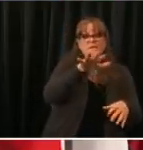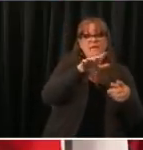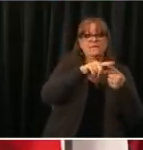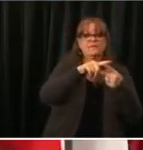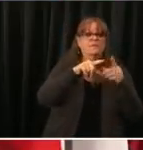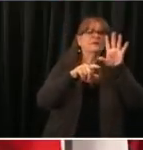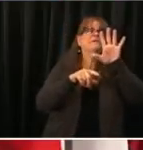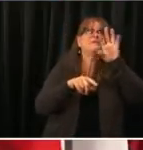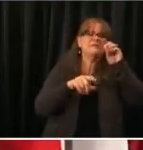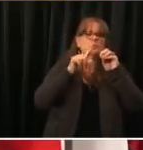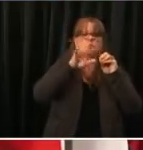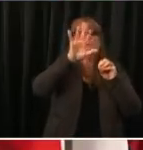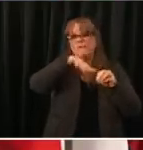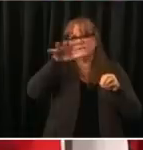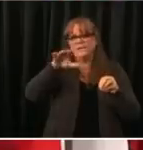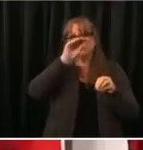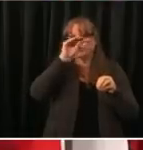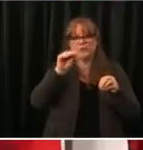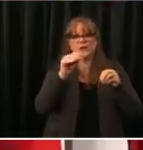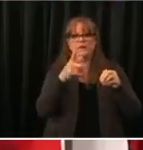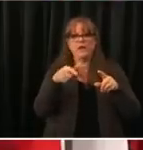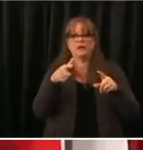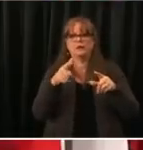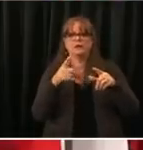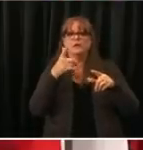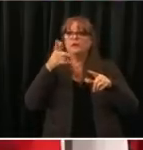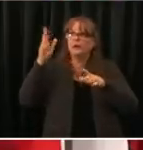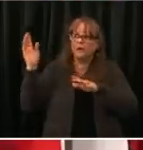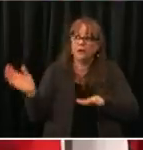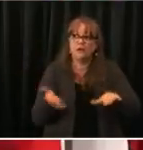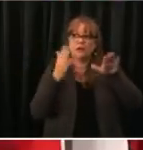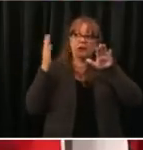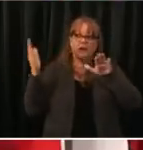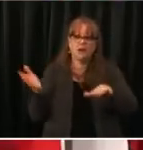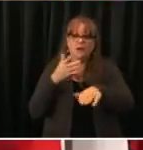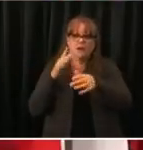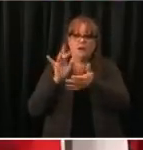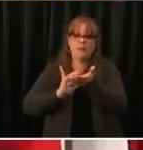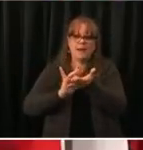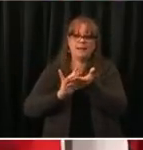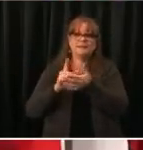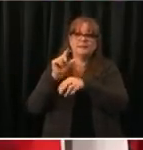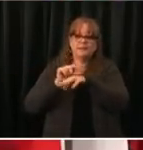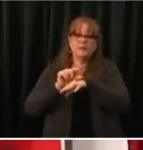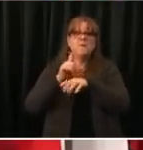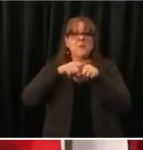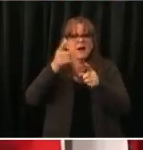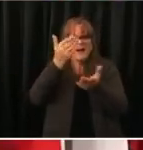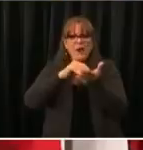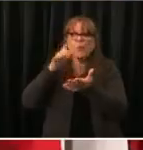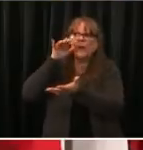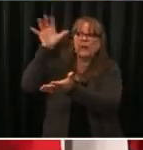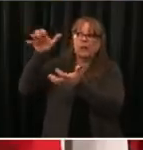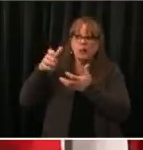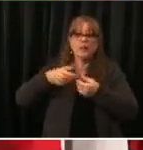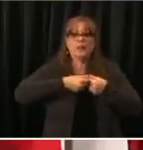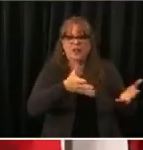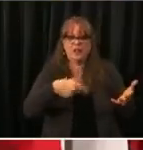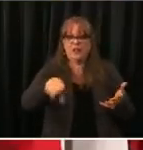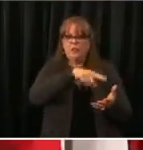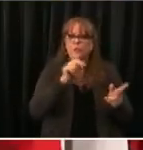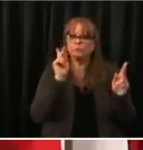list has gotten it or will get it soon or is scheduled. And there's some more that will get it, but it's a little bit slower. They trickle in. You have to go and call them